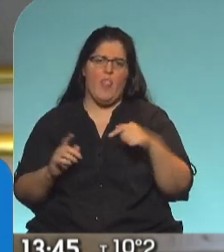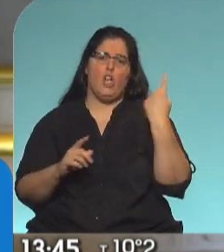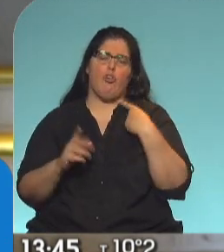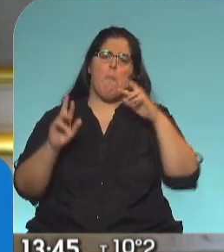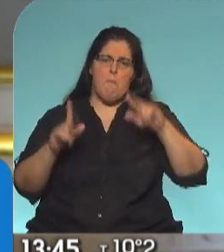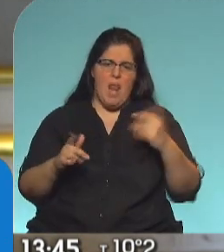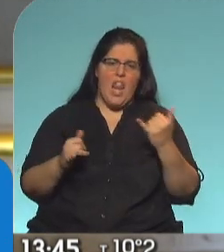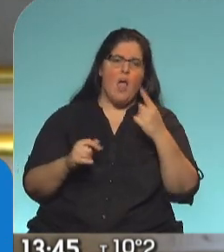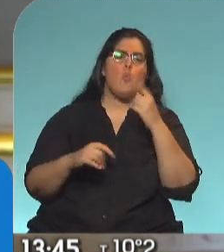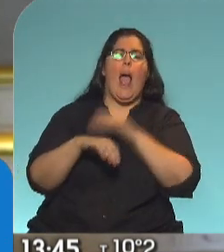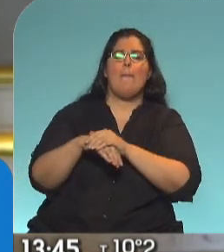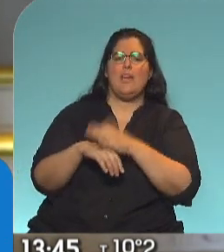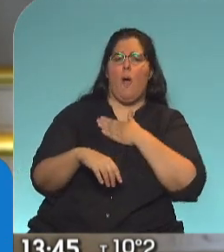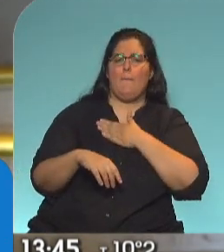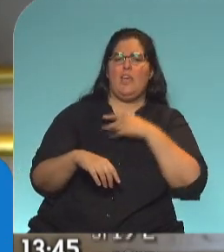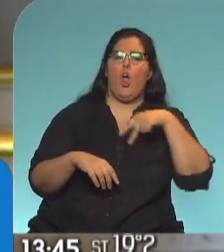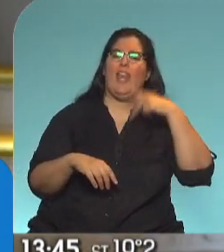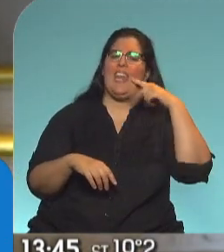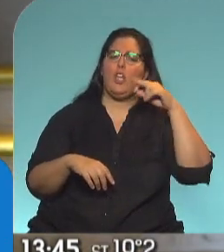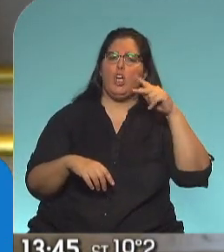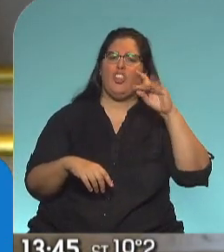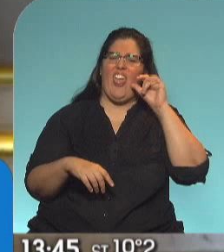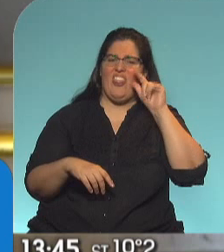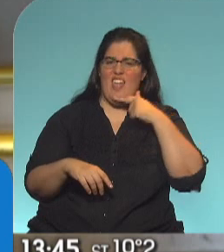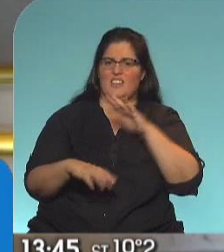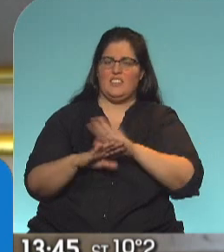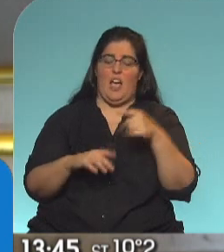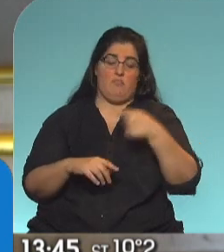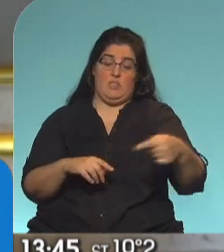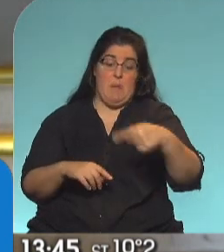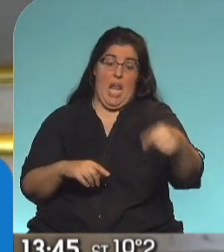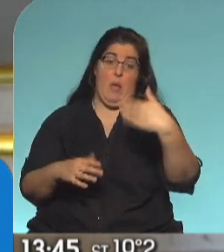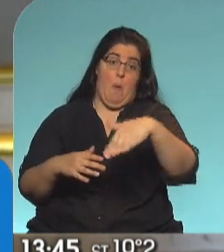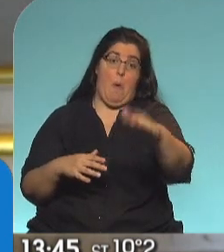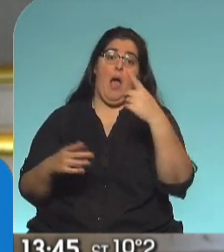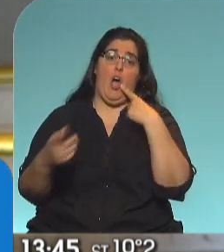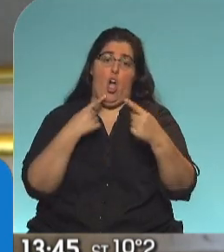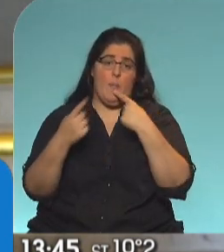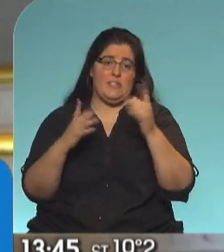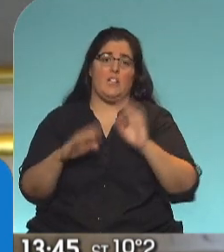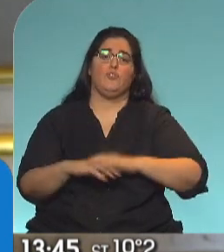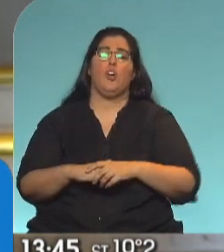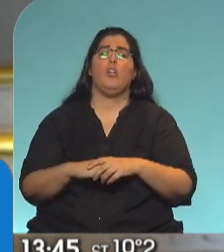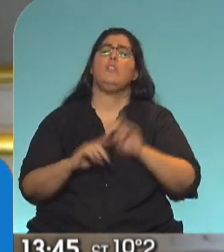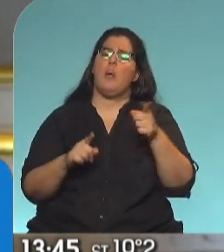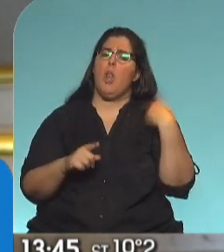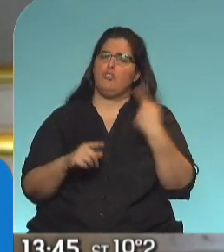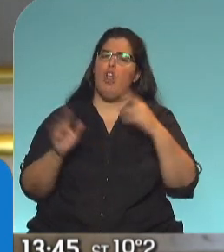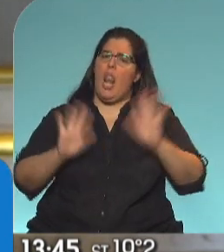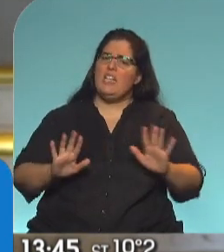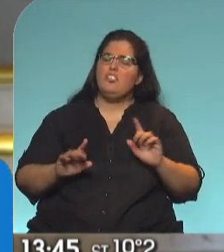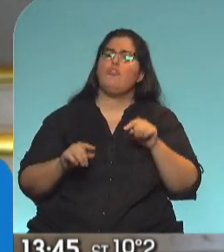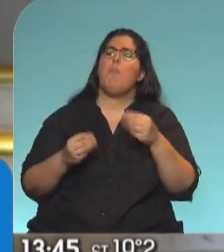who is personally a good friend of mine, Nikos Dendias, in the upcoming weeks. And we are